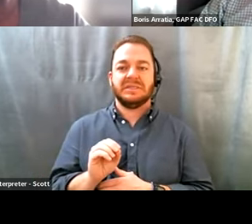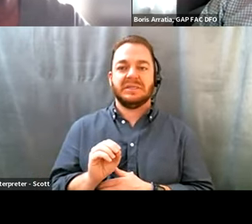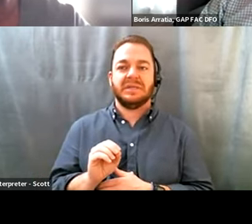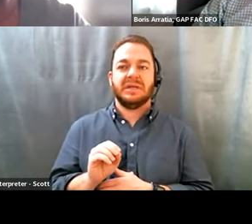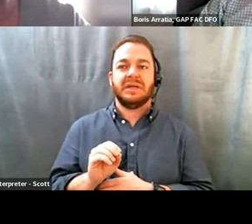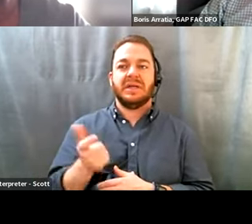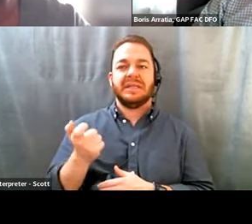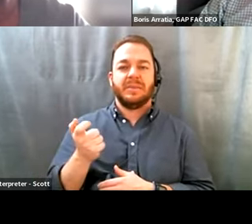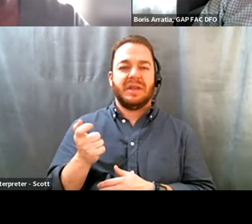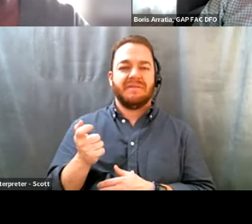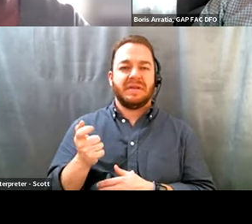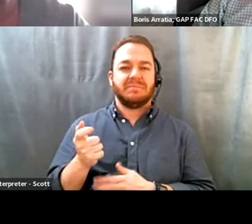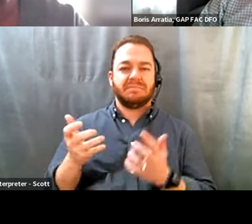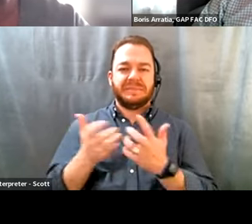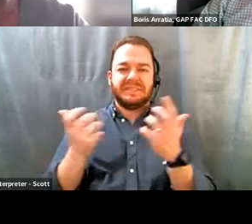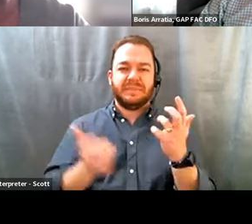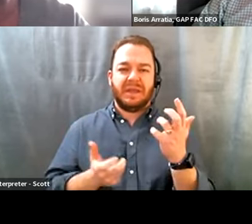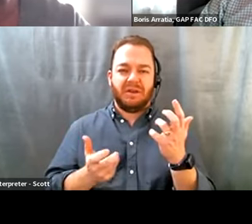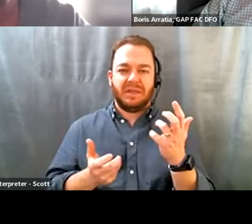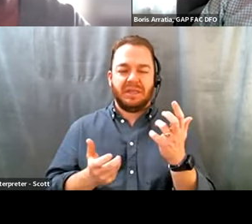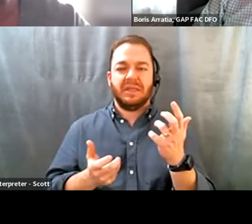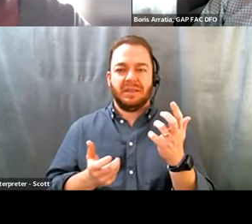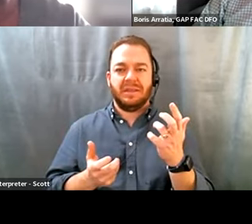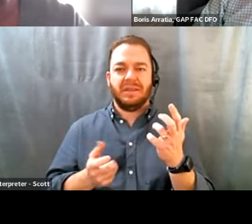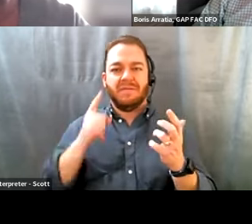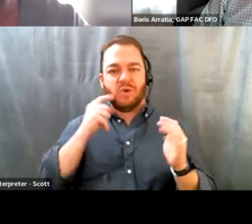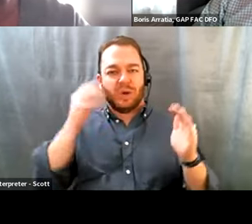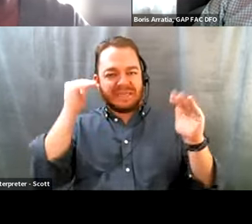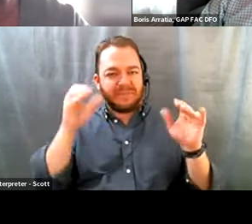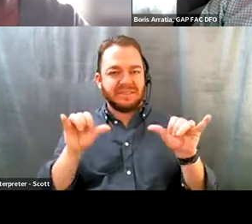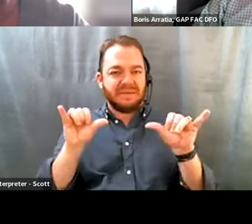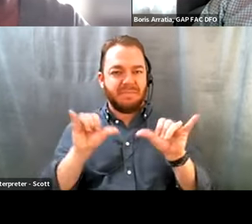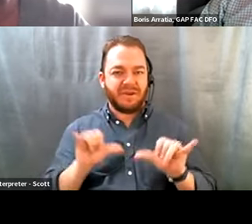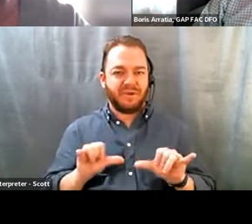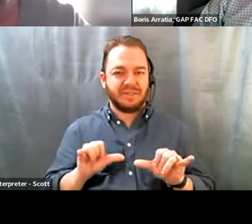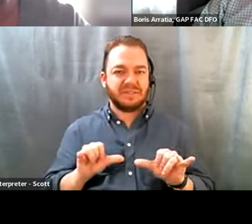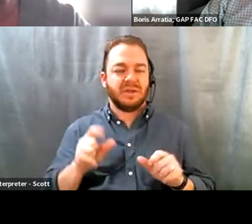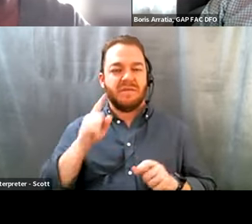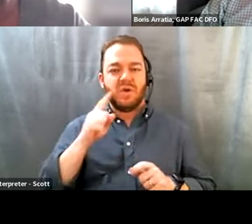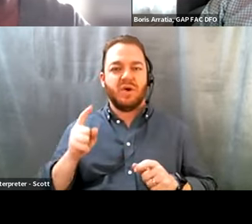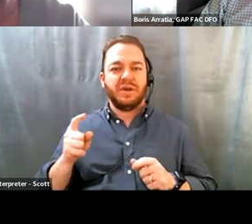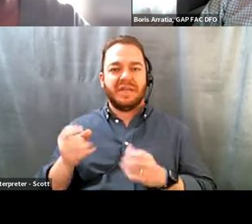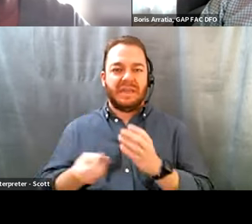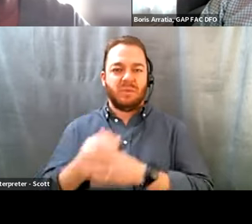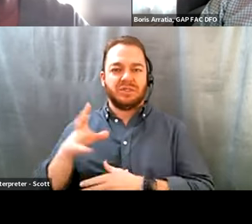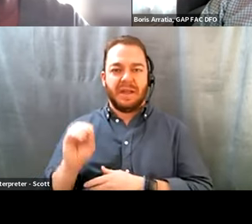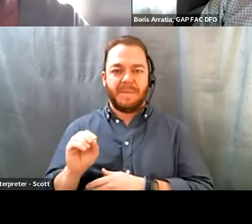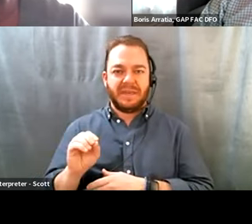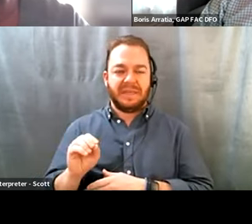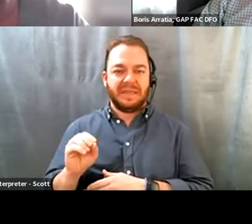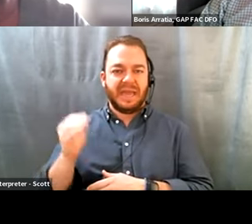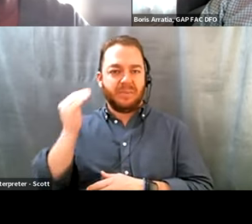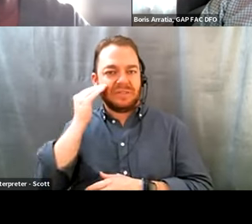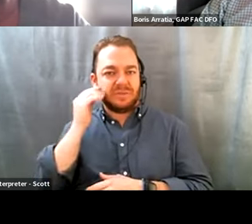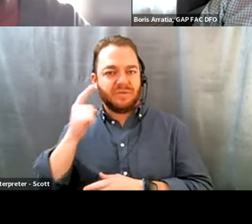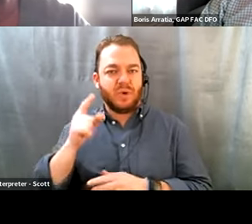there's a bit of a disparity between kind of like expected metrics from an emerging company and the perception of the government's